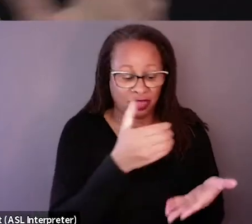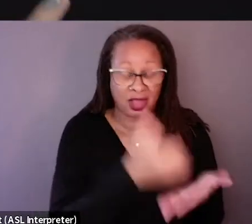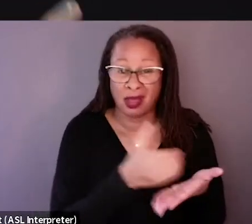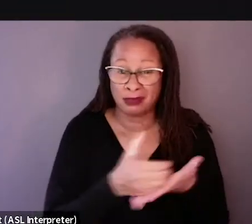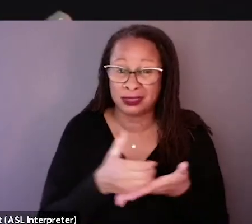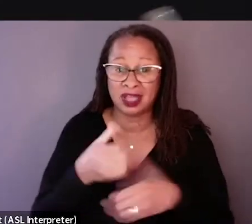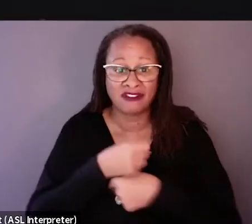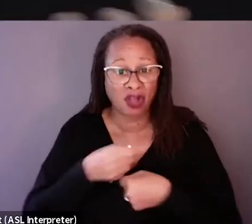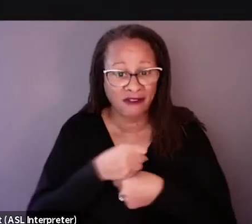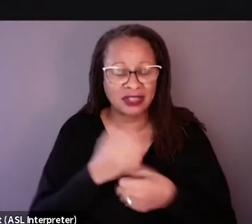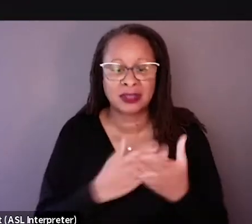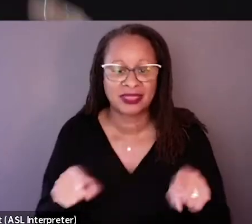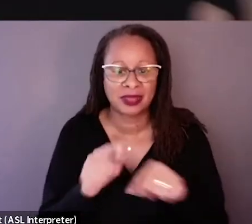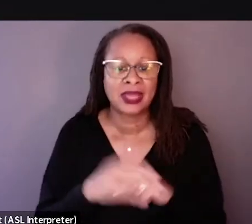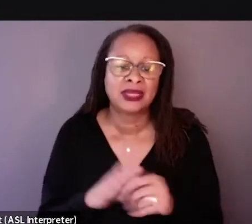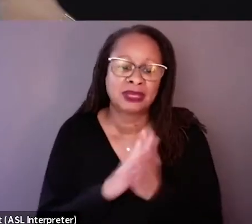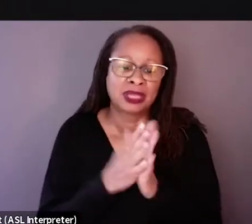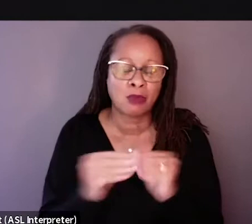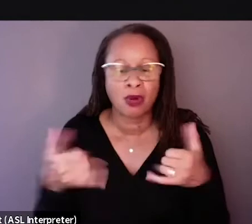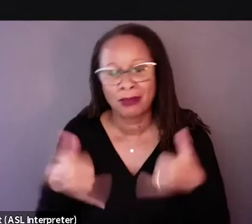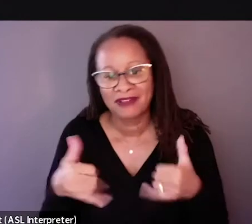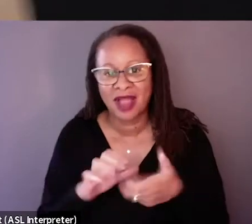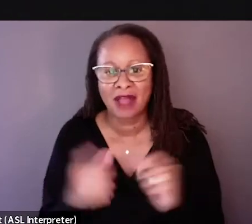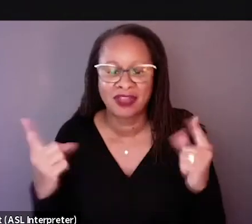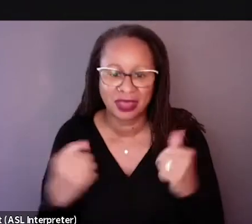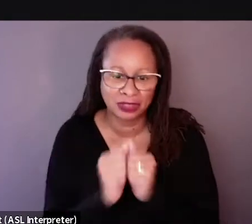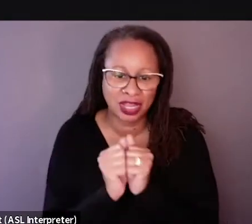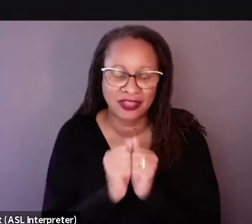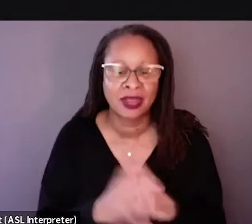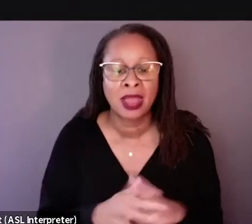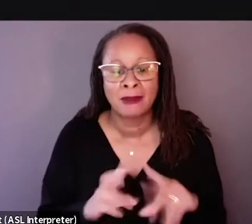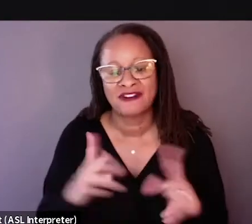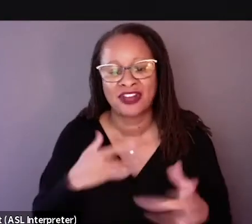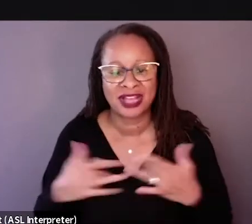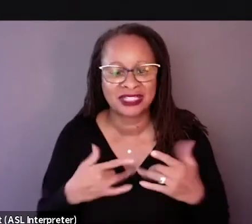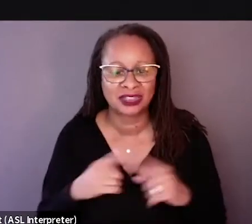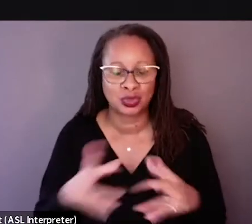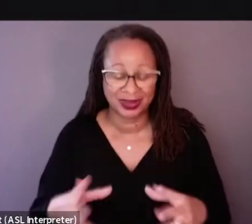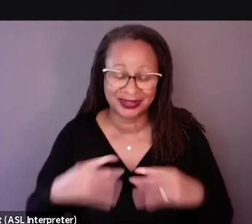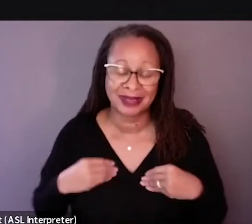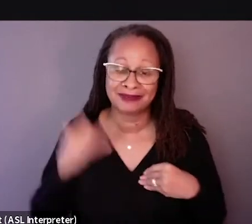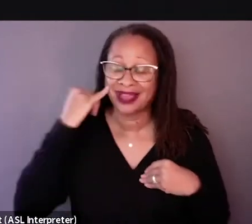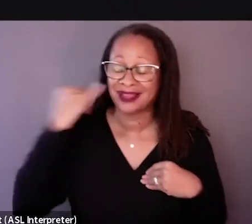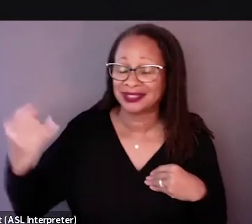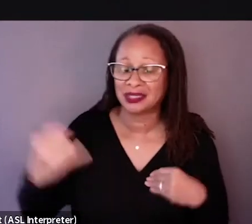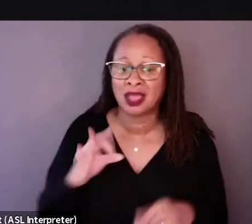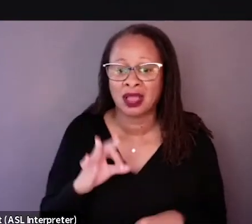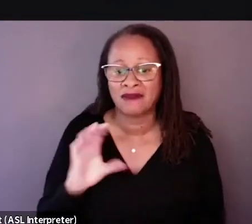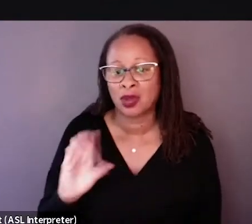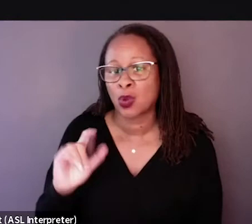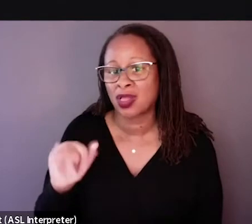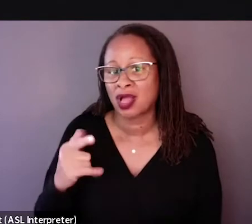them, trying to kind of be playful with the story of how they came together. But we were really excited to actually embrace the idea of a collage film,